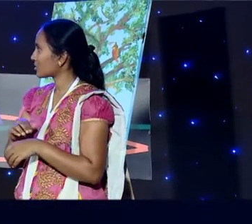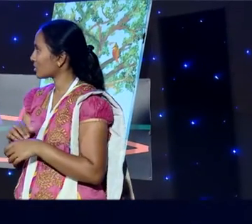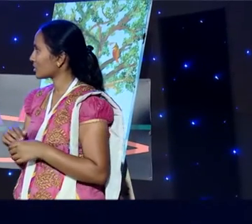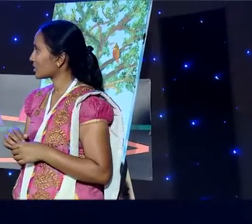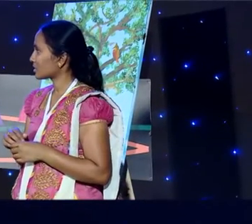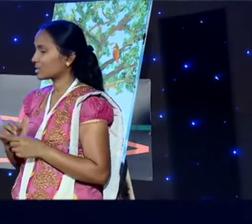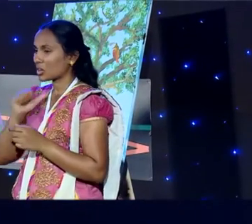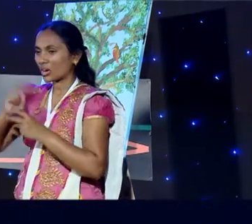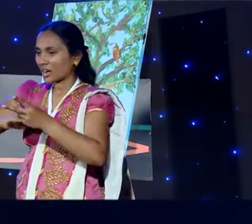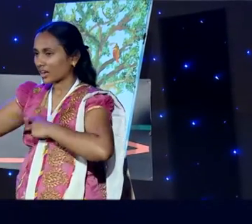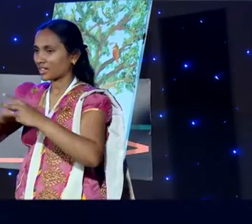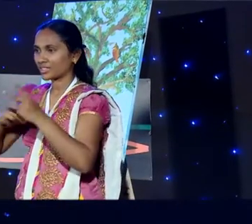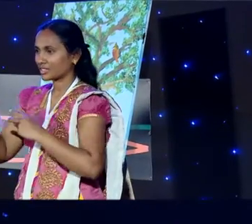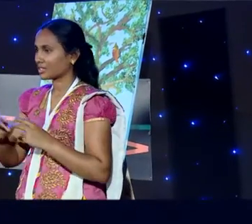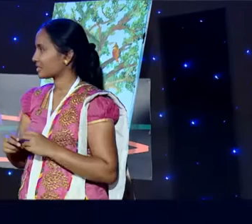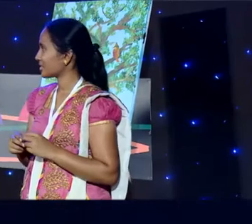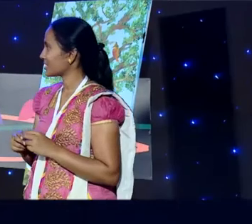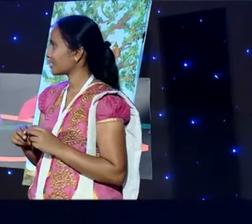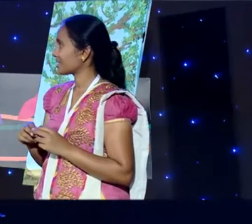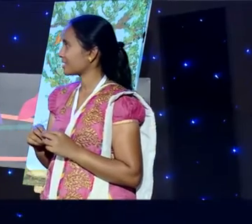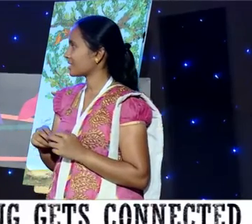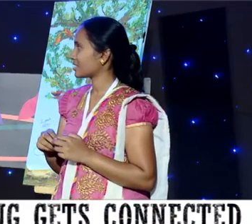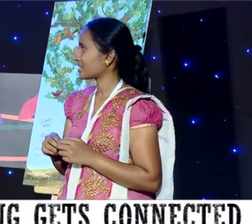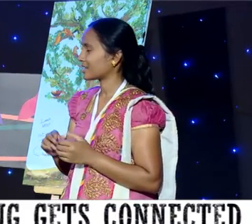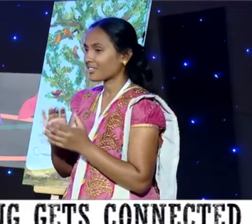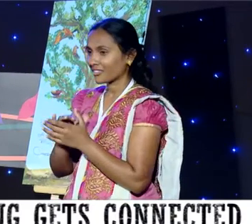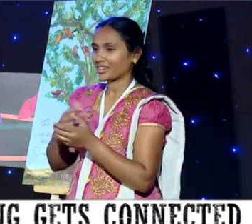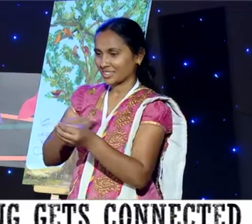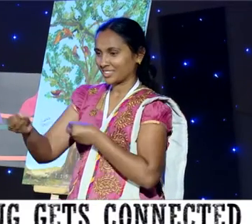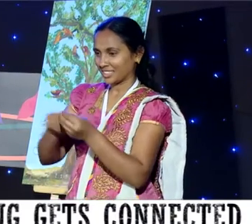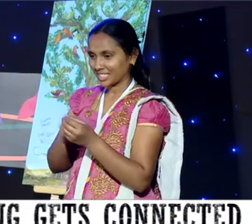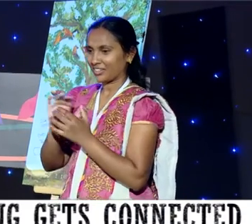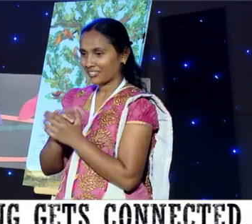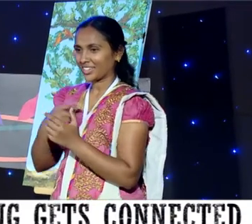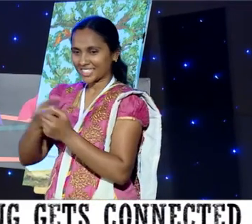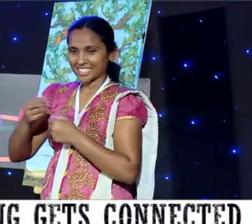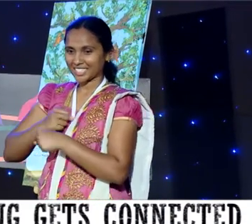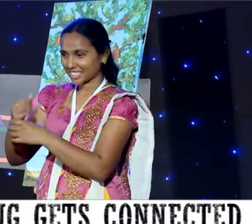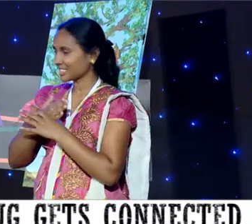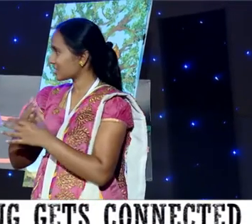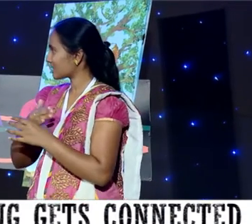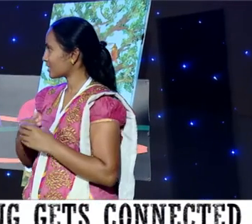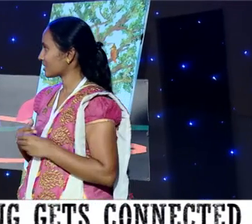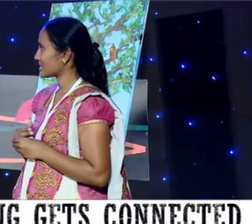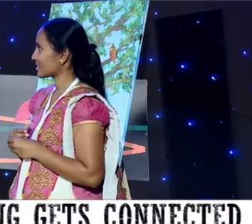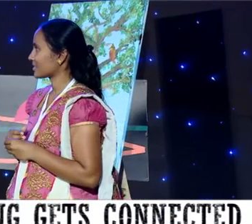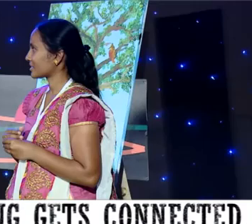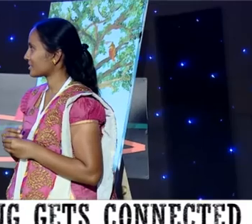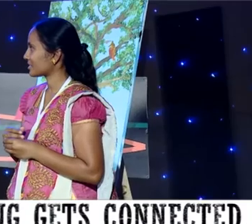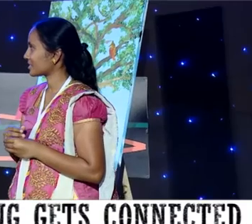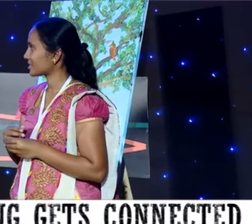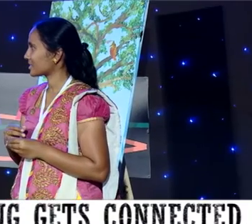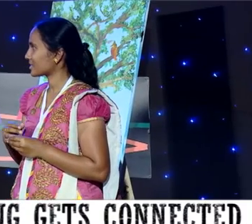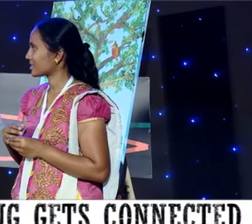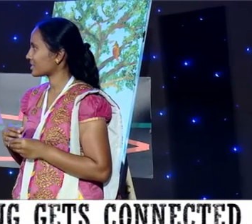is not transactional. This is not like, oh, you're famous, so let me like do this, or you're not famous, I don't care for you, or you're rich, or you're... No, it's like you